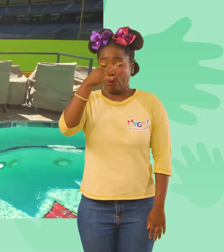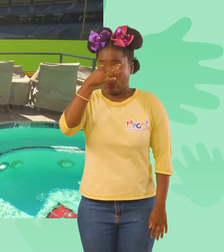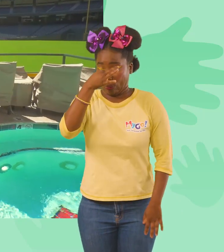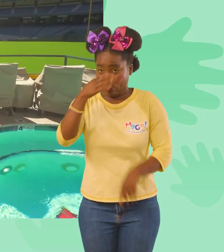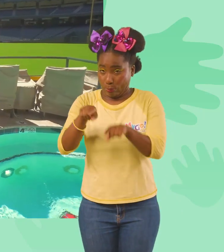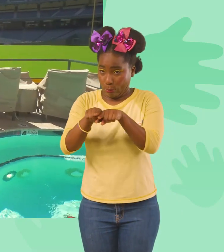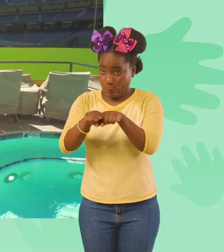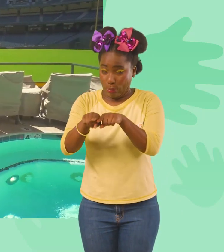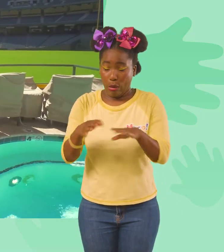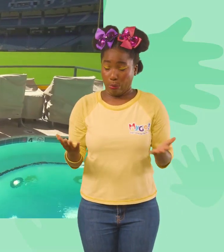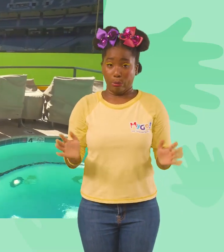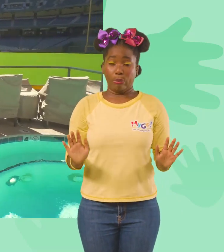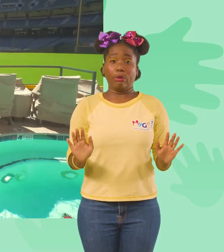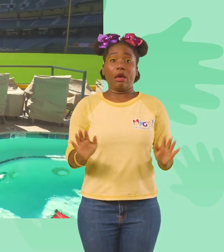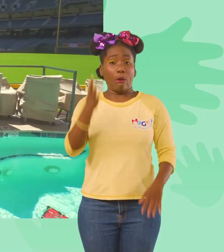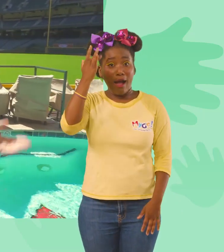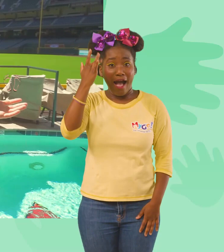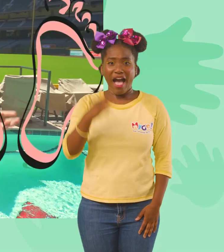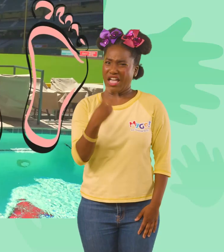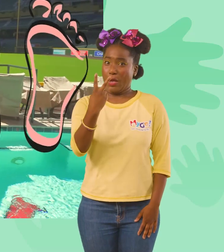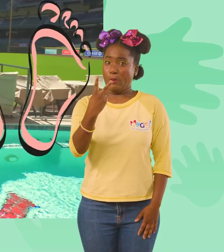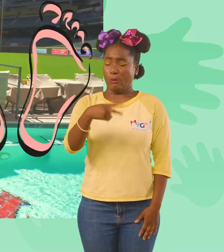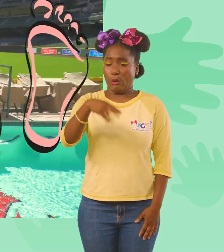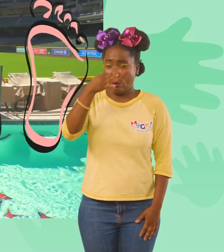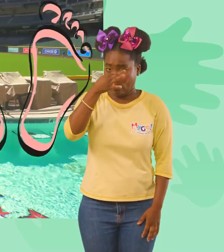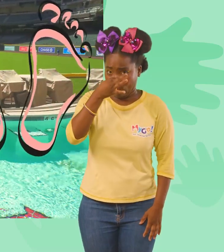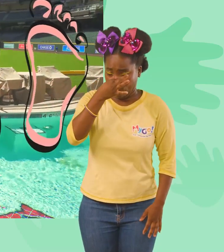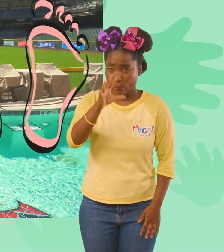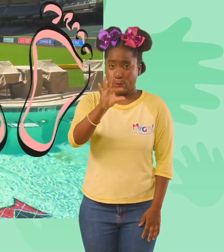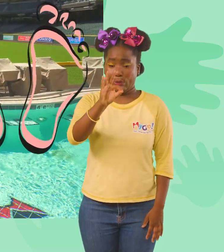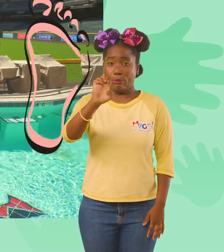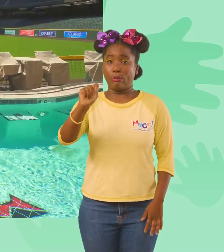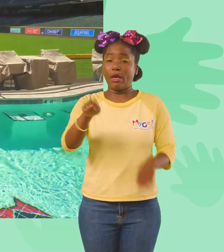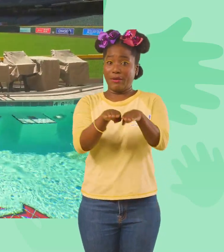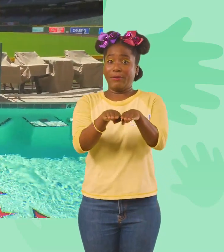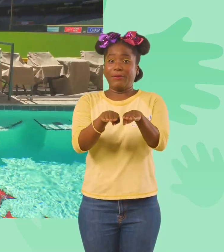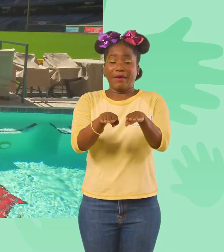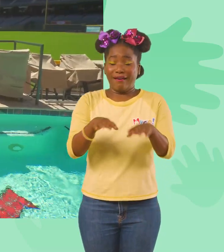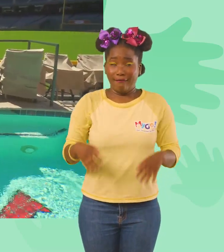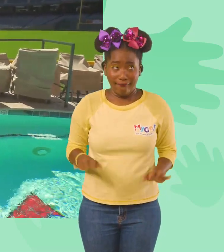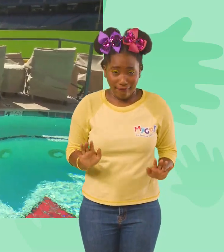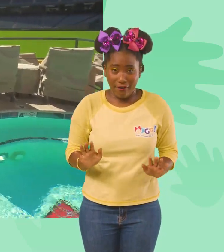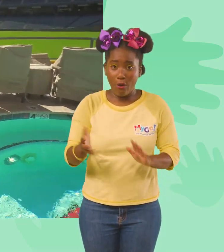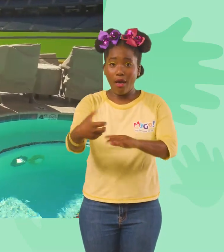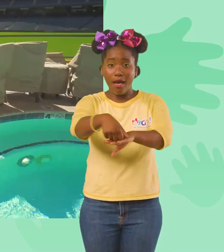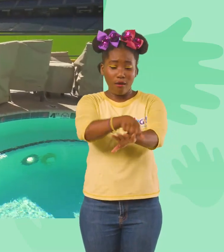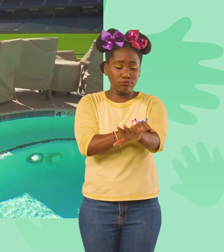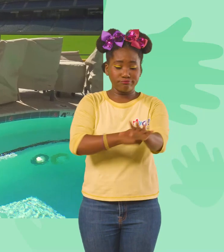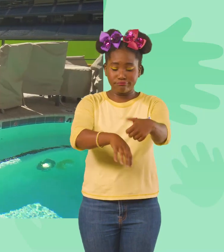2 stinky socks. Ooh, because I have 2 stinky feet. All right, let's roll up my